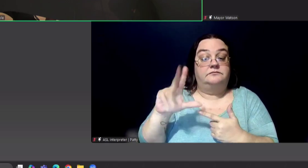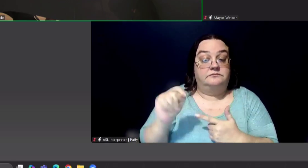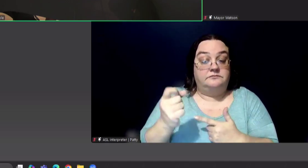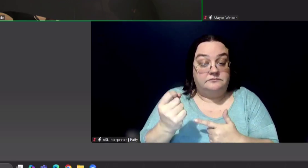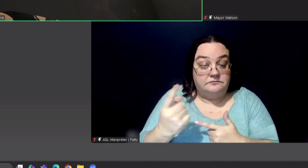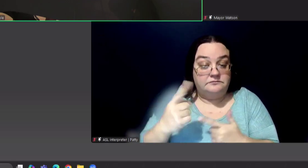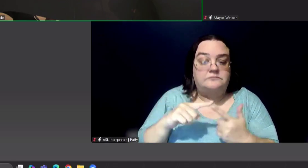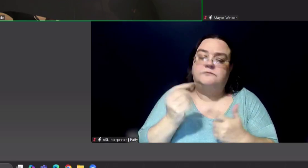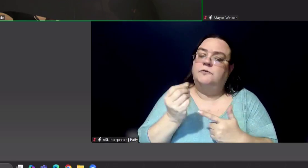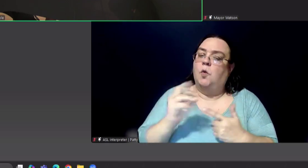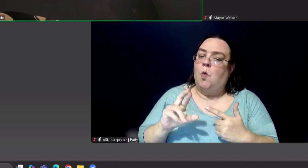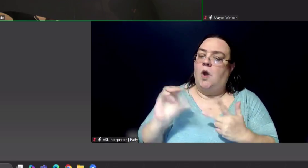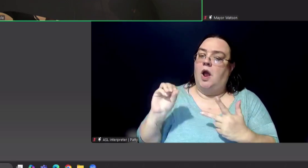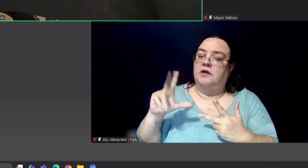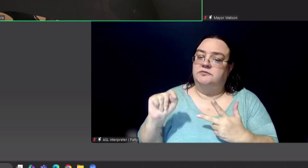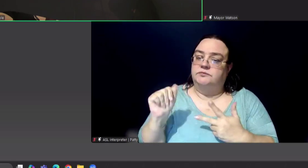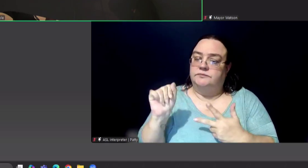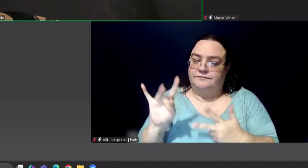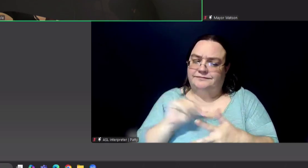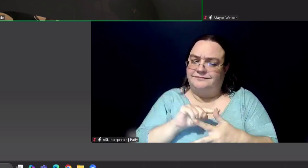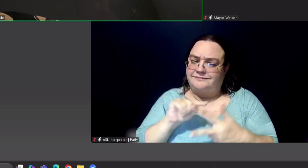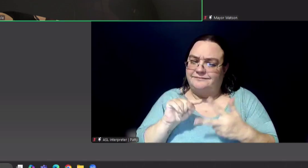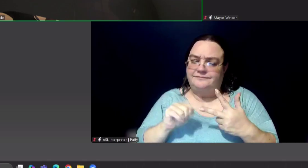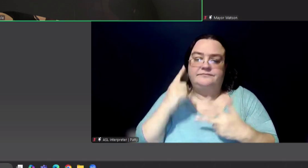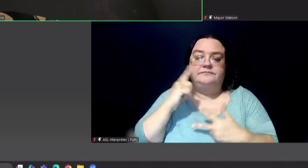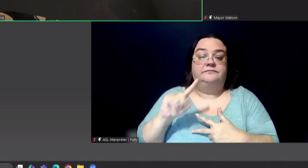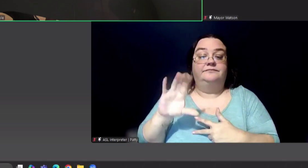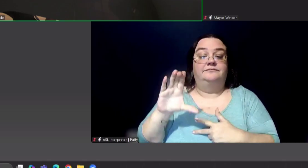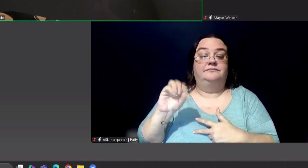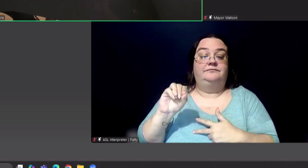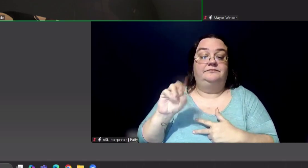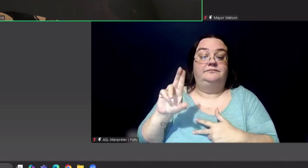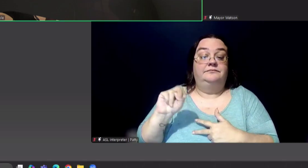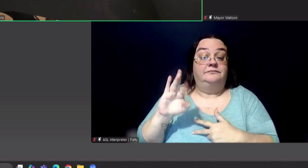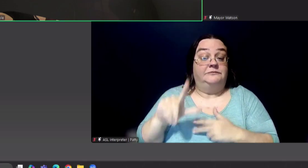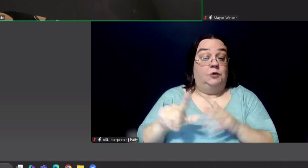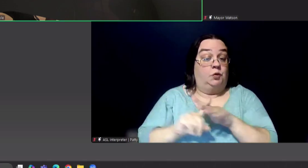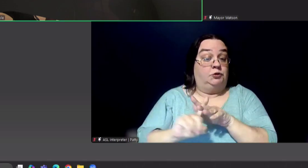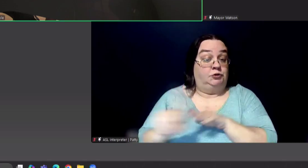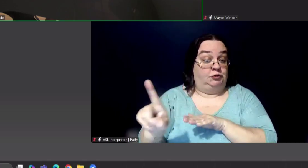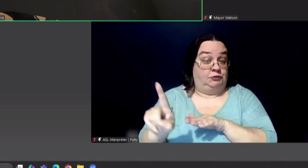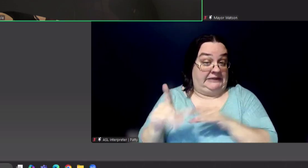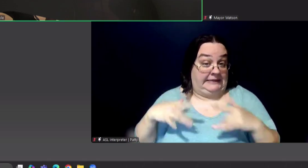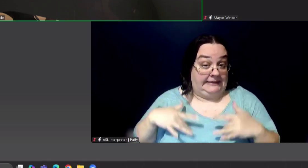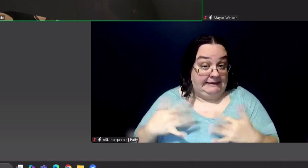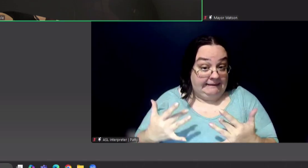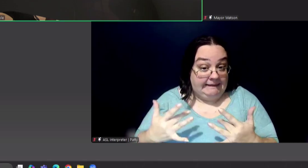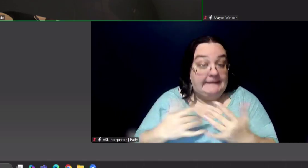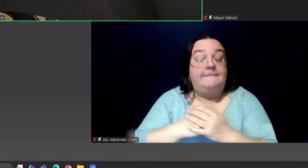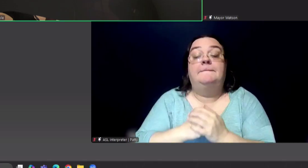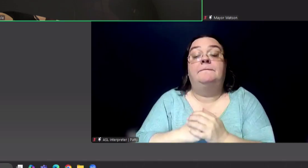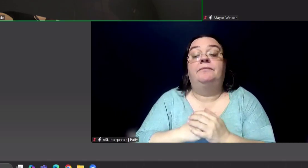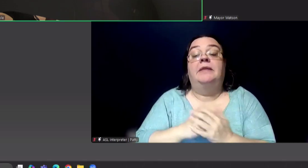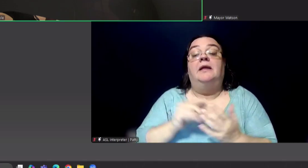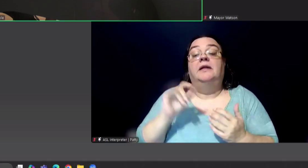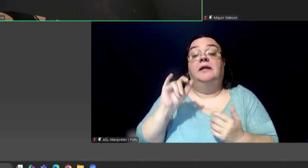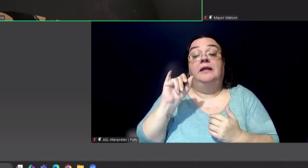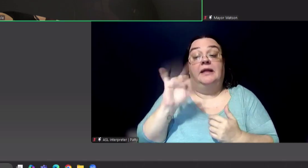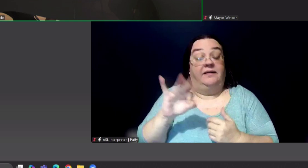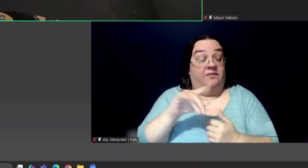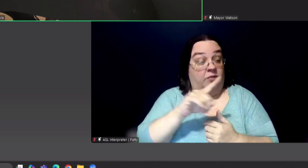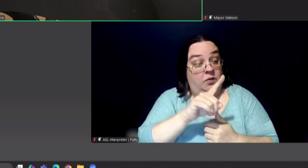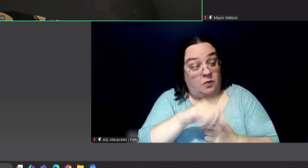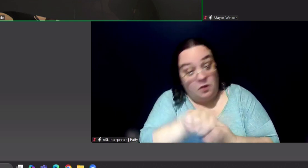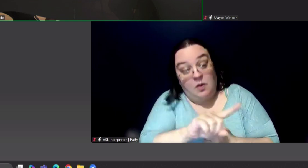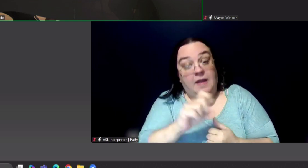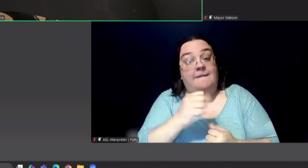the 18th for the council retreat. So if you can please,